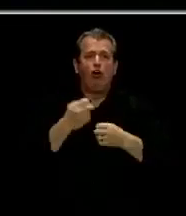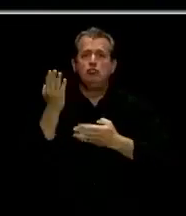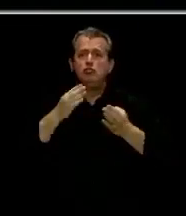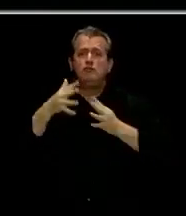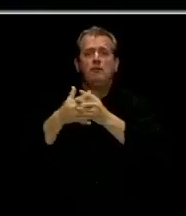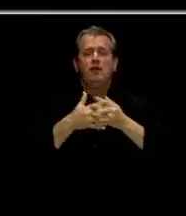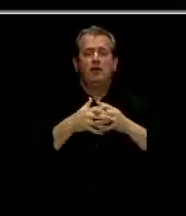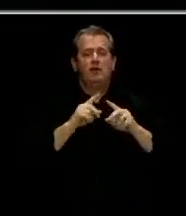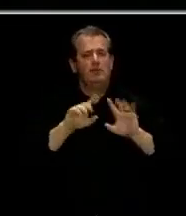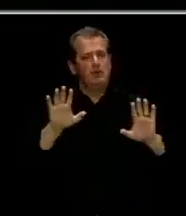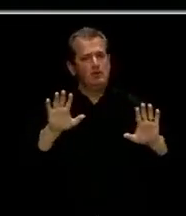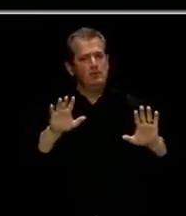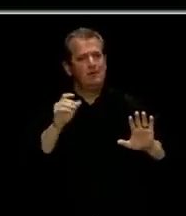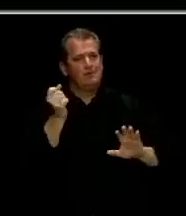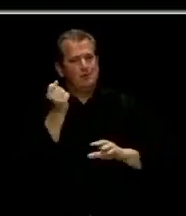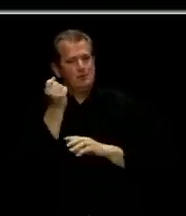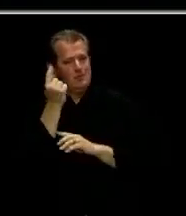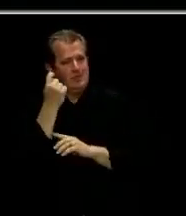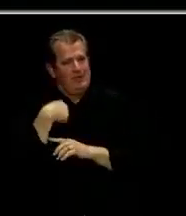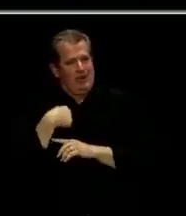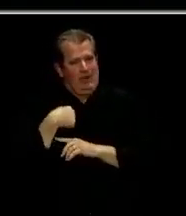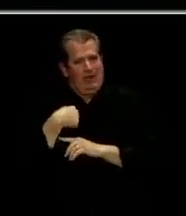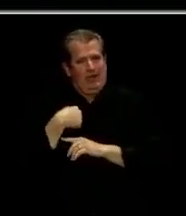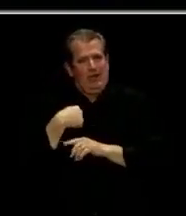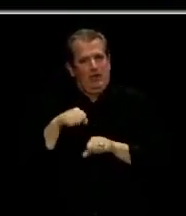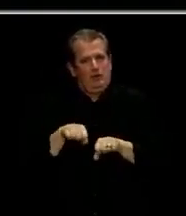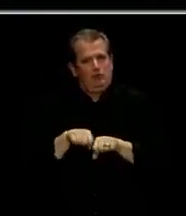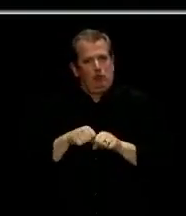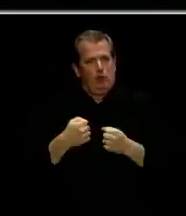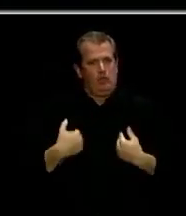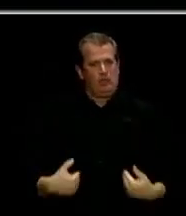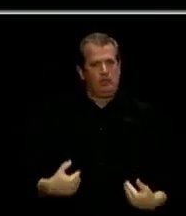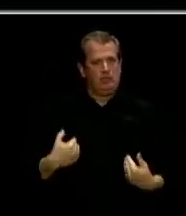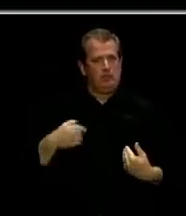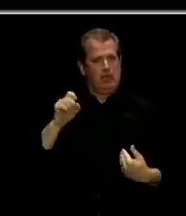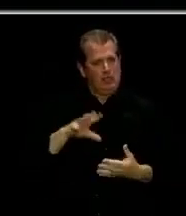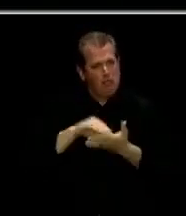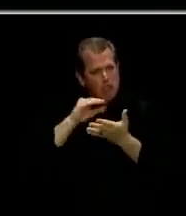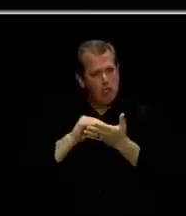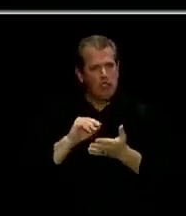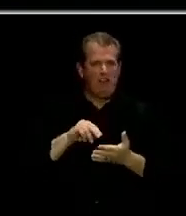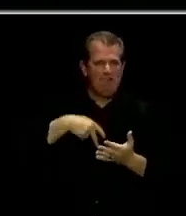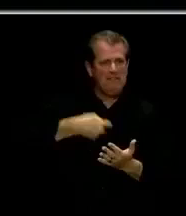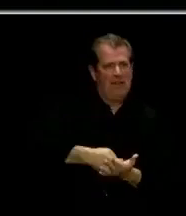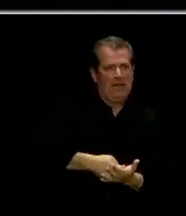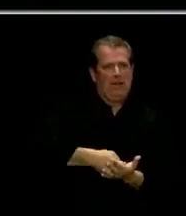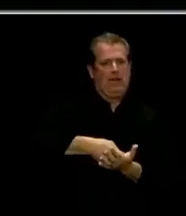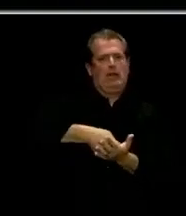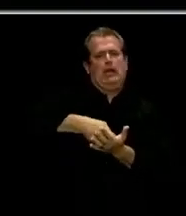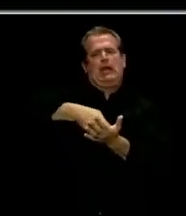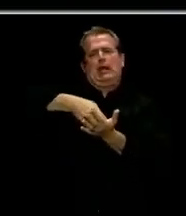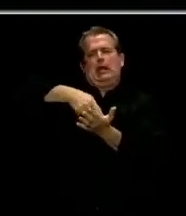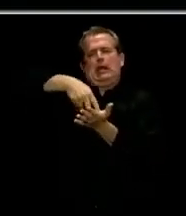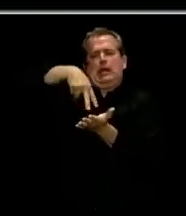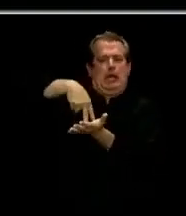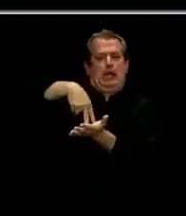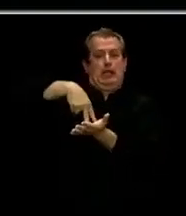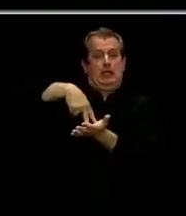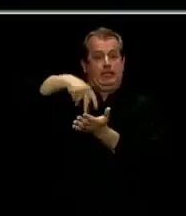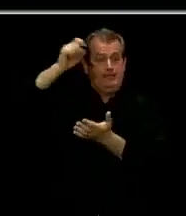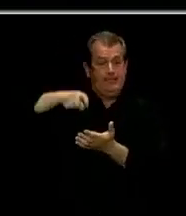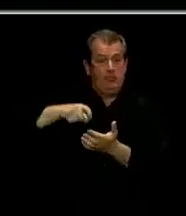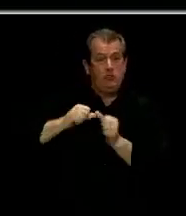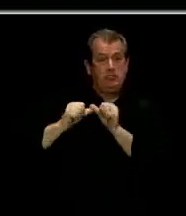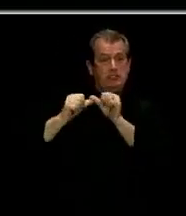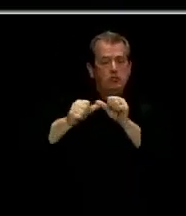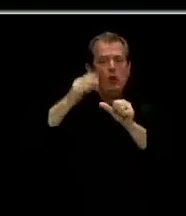had to learn that I had to learn how to be broken, how to get back up, how to overcome certain things so I could protect and preserve the things